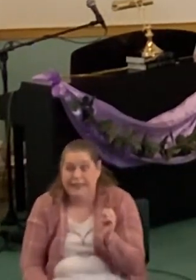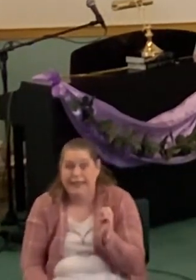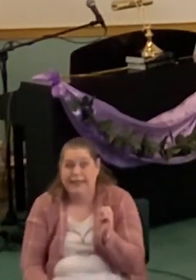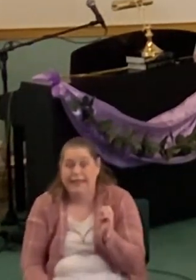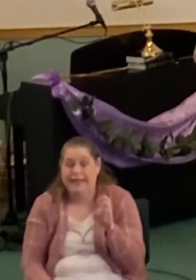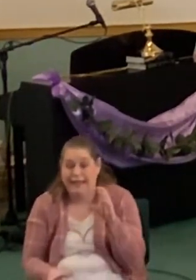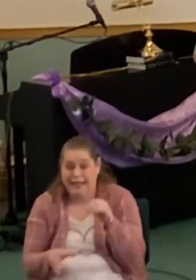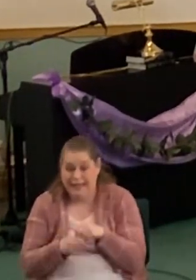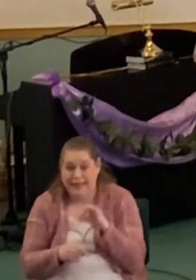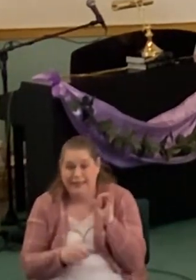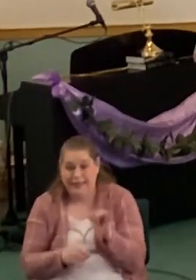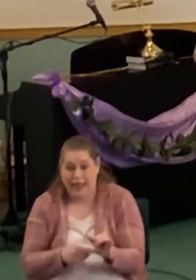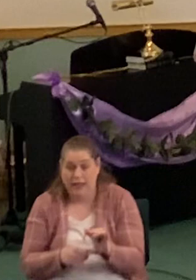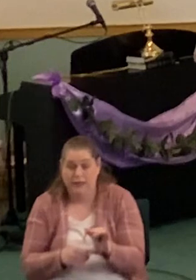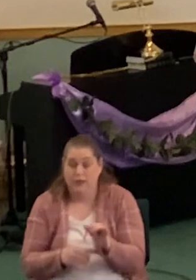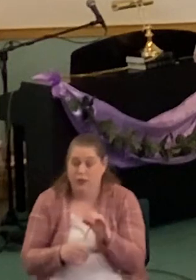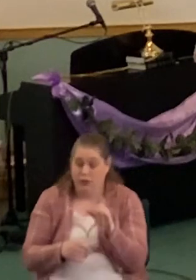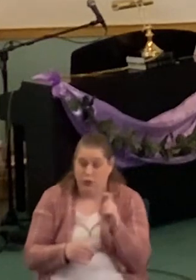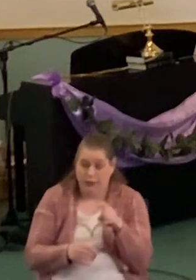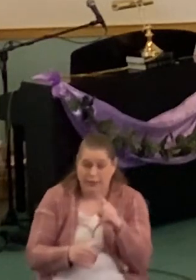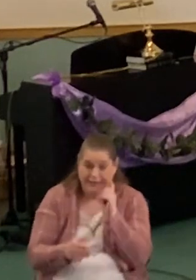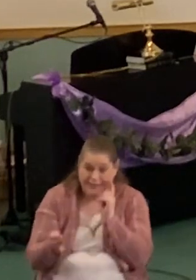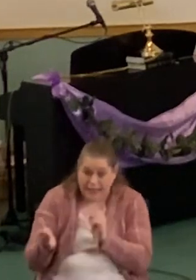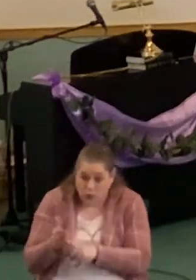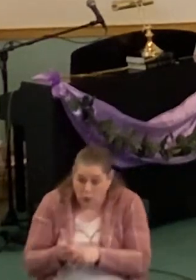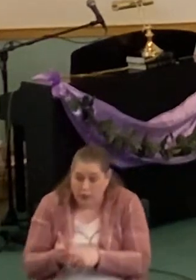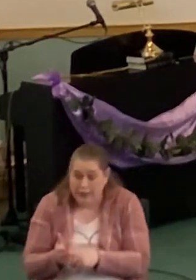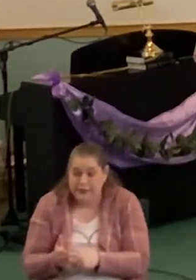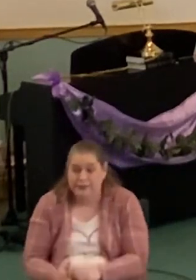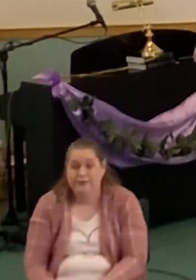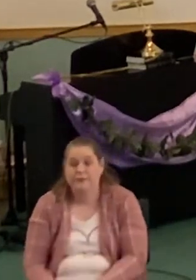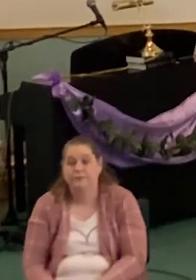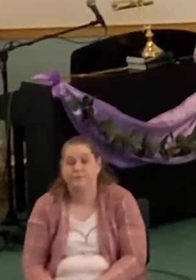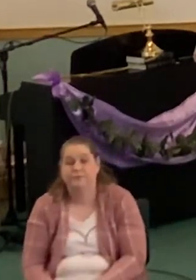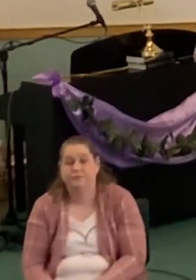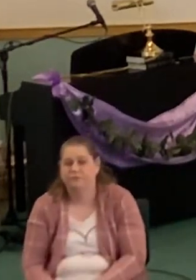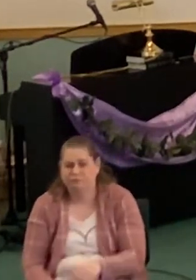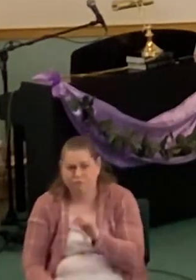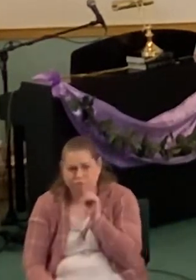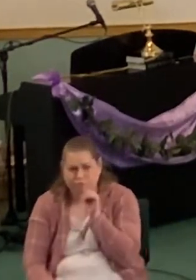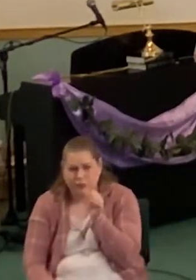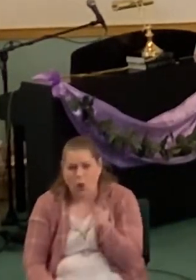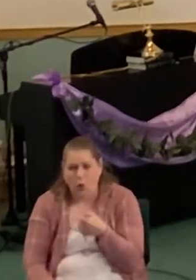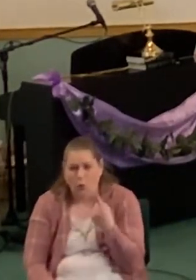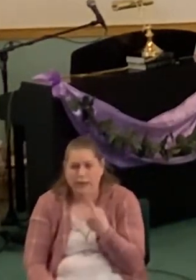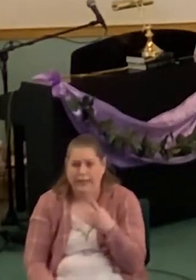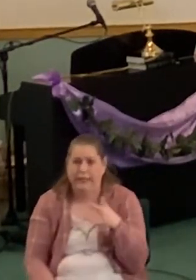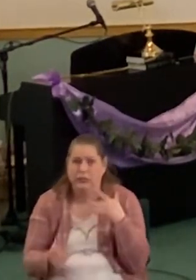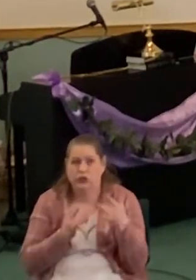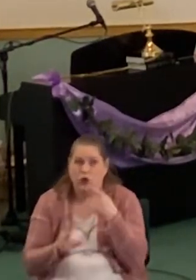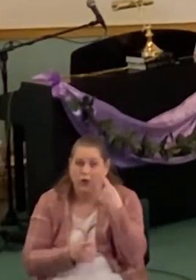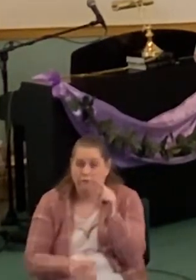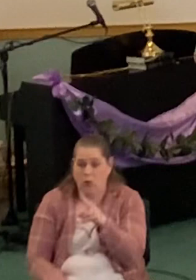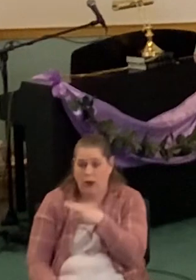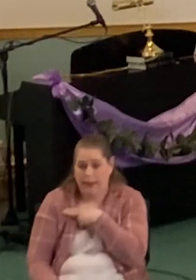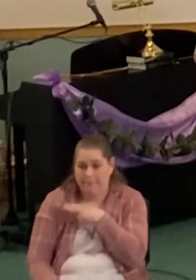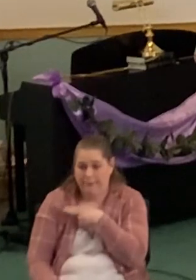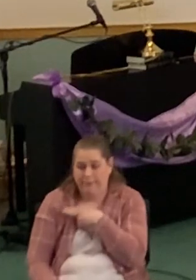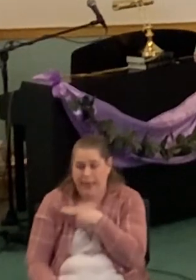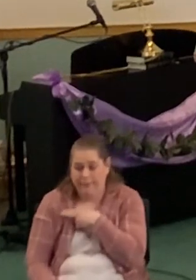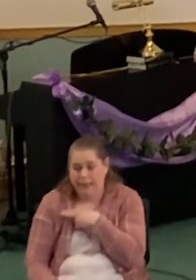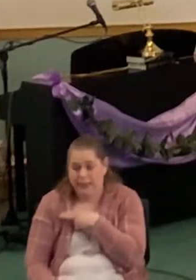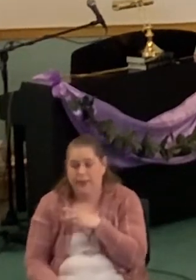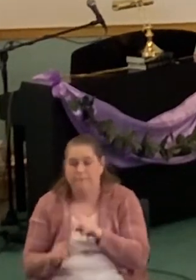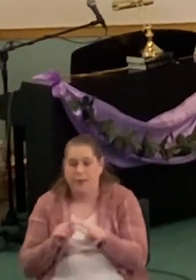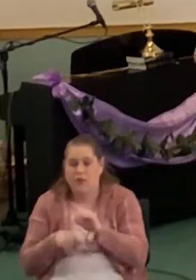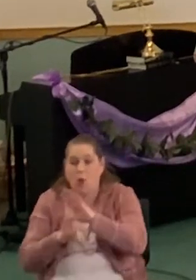to take notice of. And two, that this is a message not just for the man Habakkuk, but it's in the plural form indicating it's